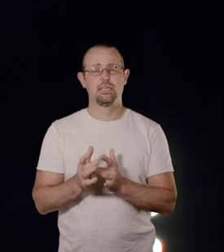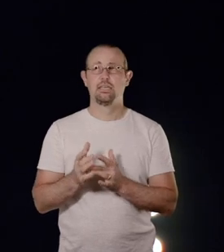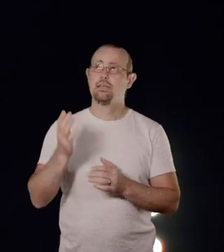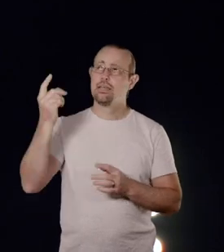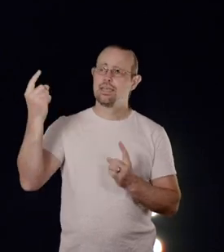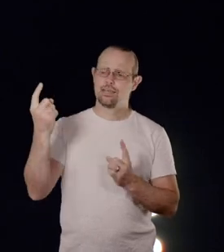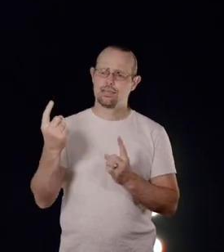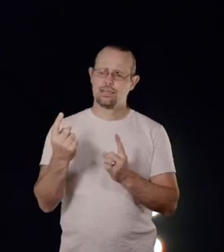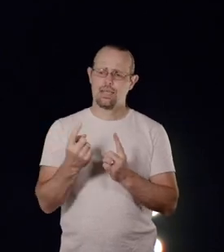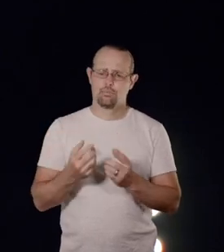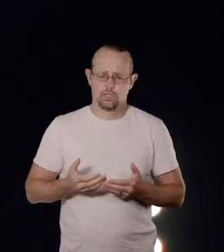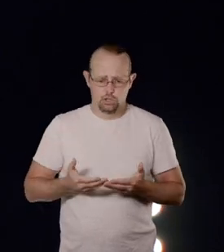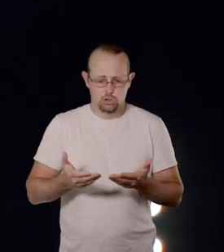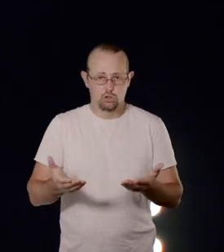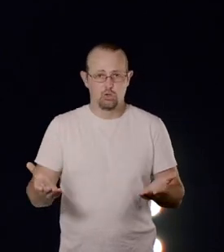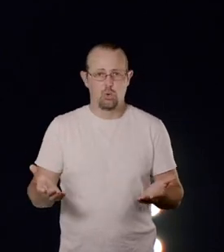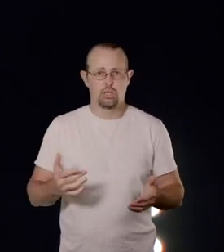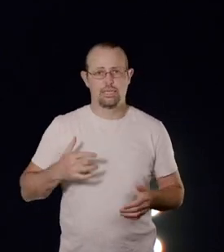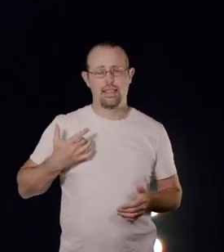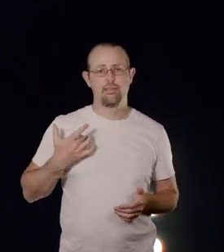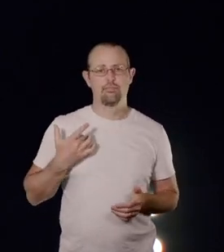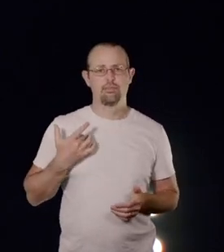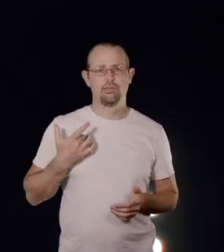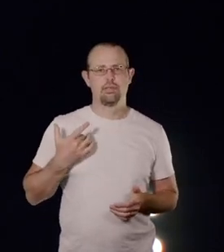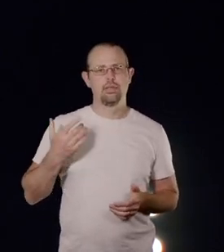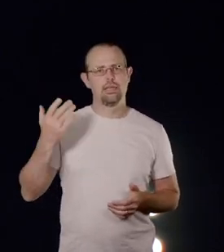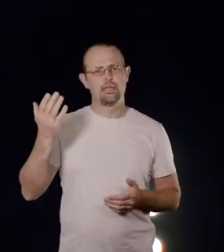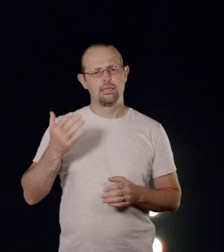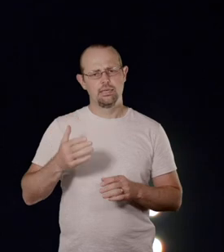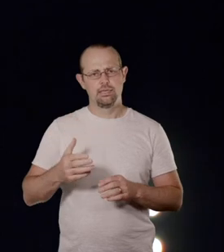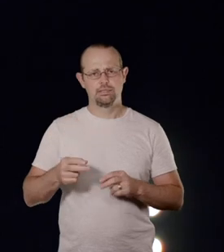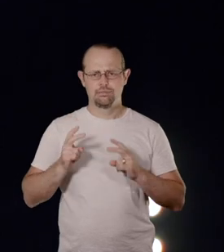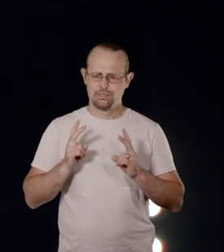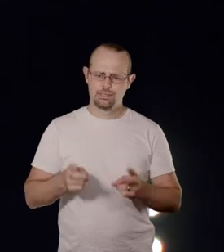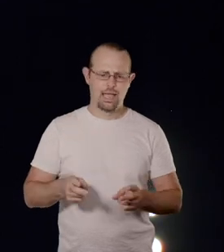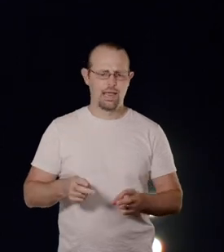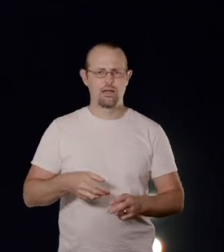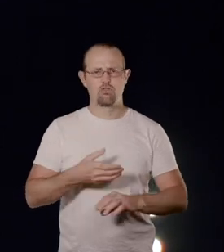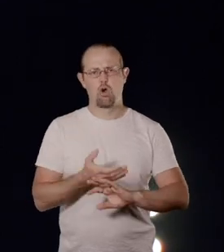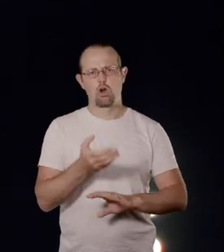came to show us life. He died upon a cross